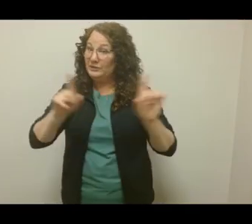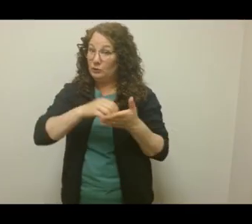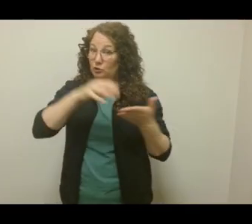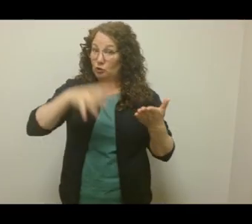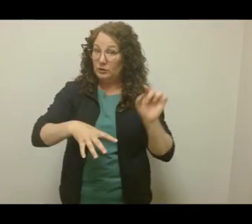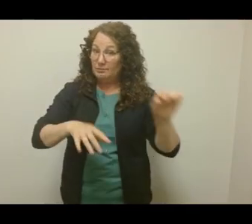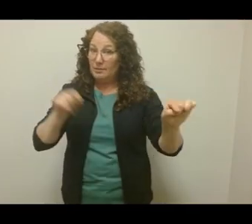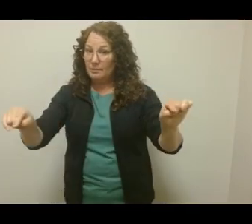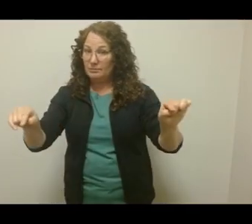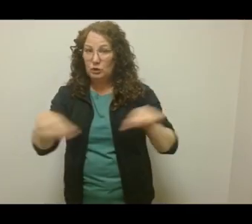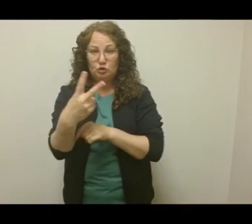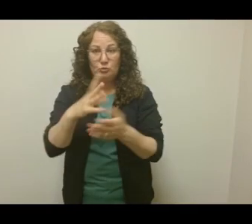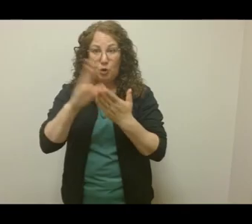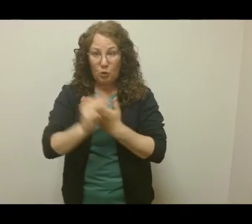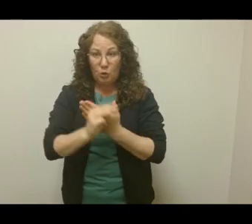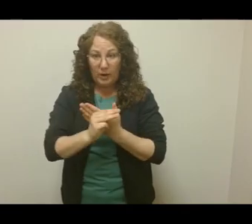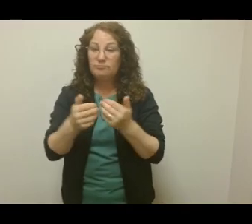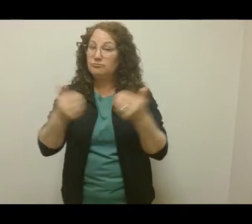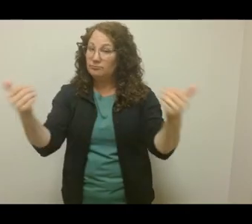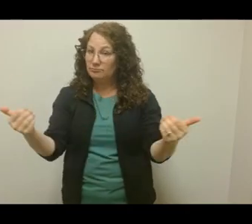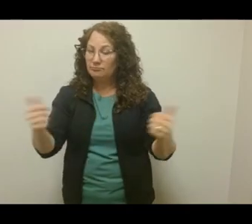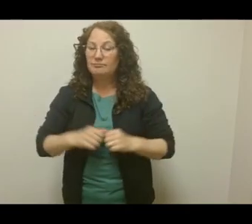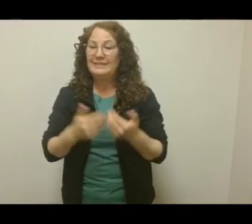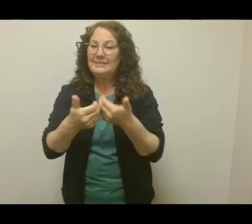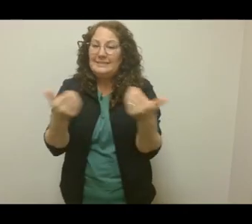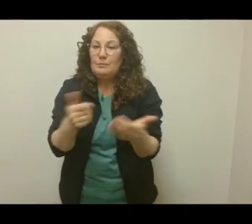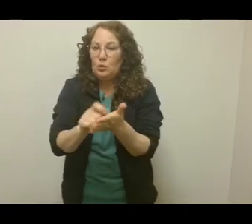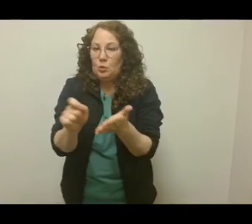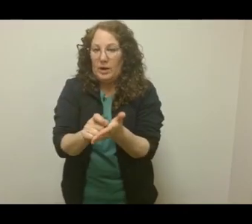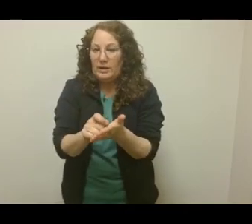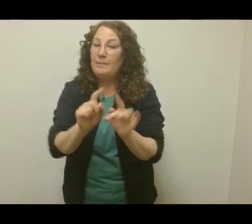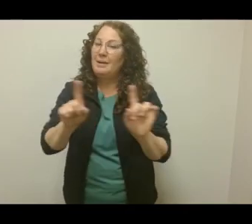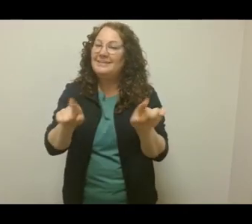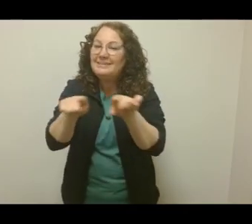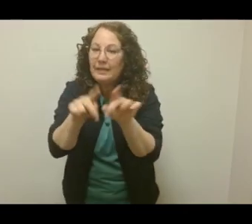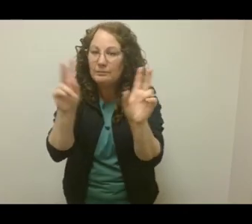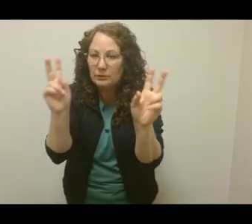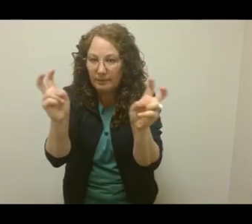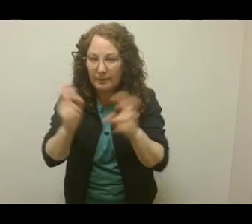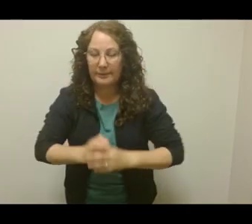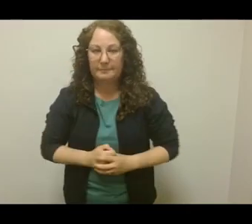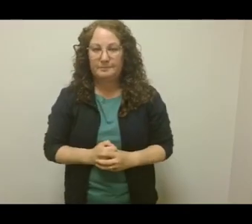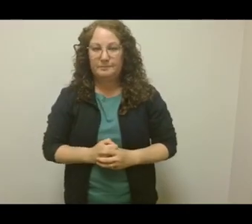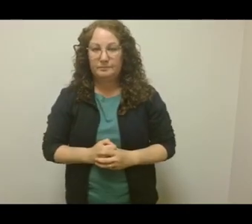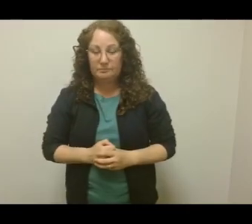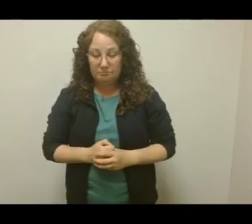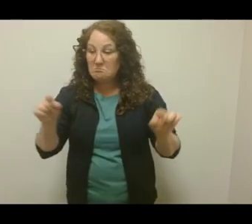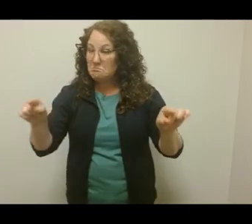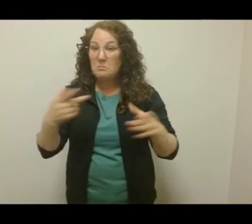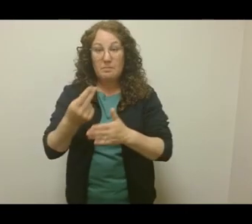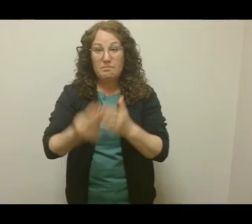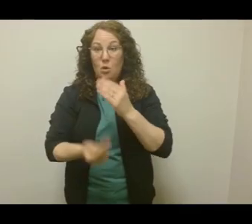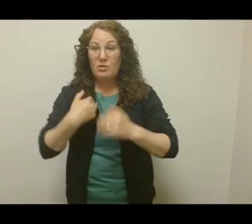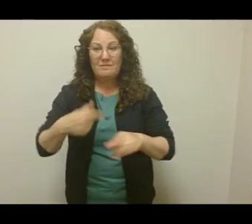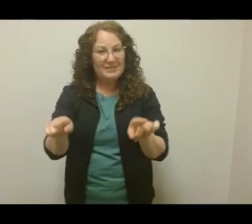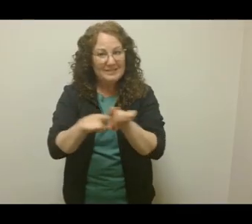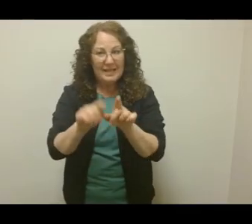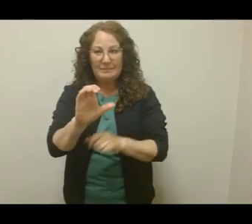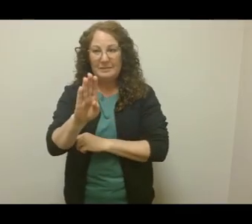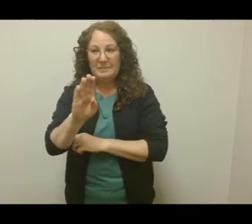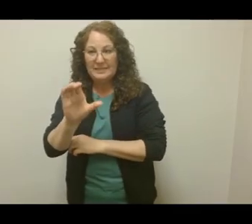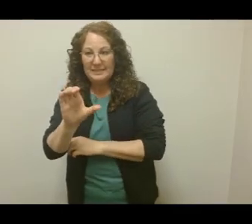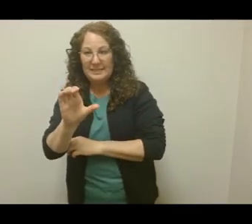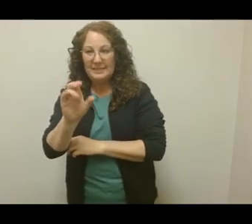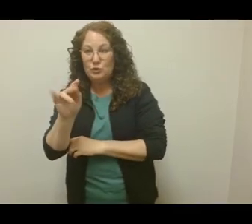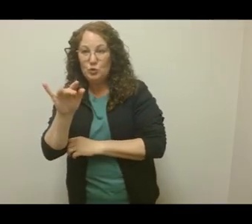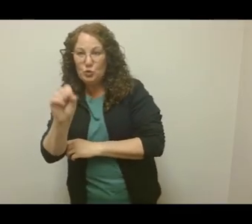two separate writing tasks about the same topic. And so they end up finding the same CBC News article that applies to